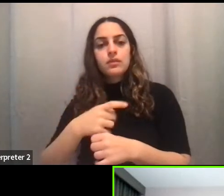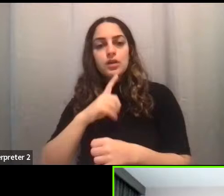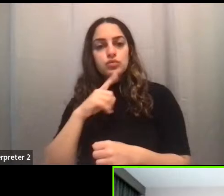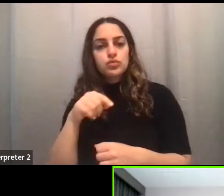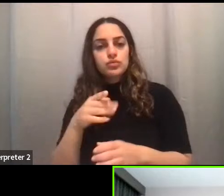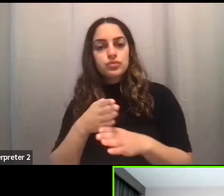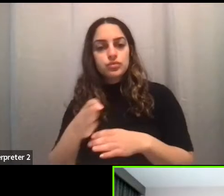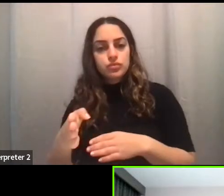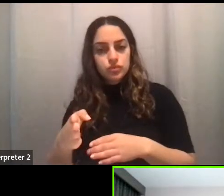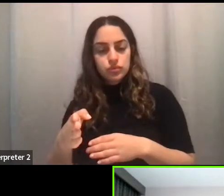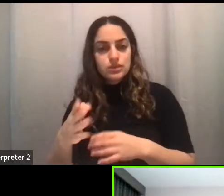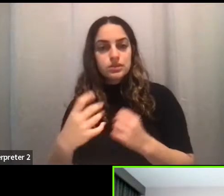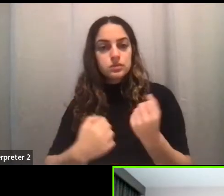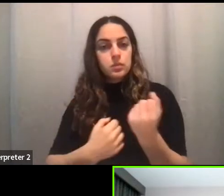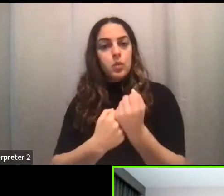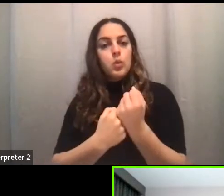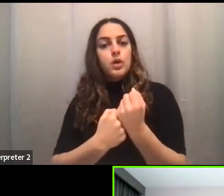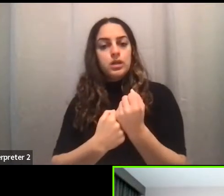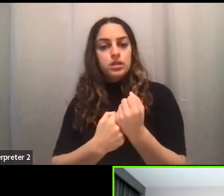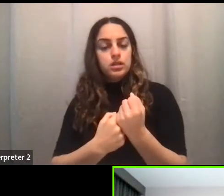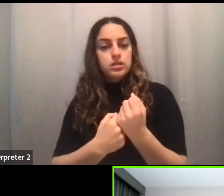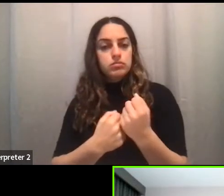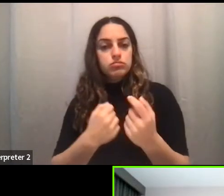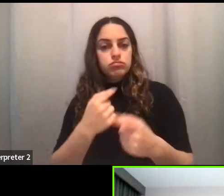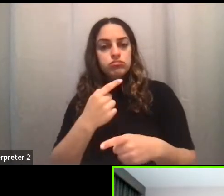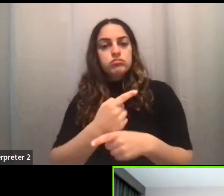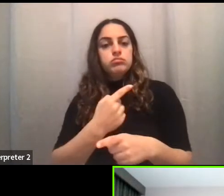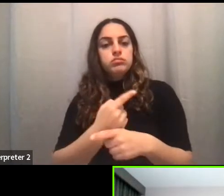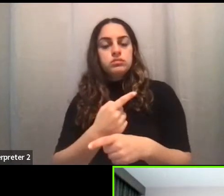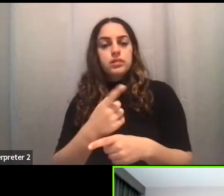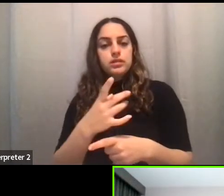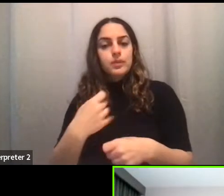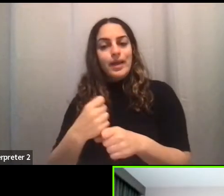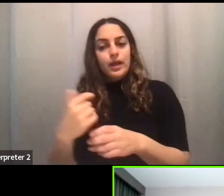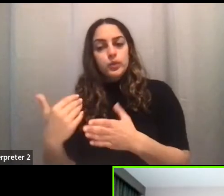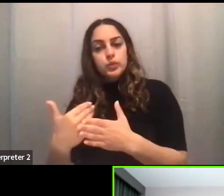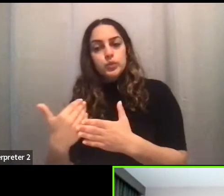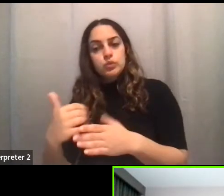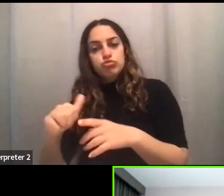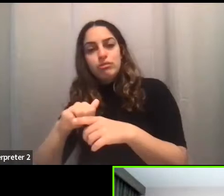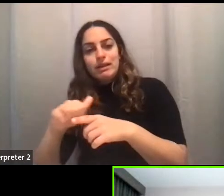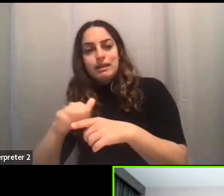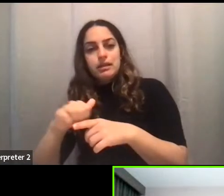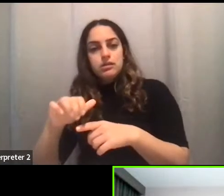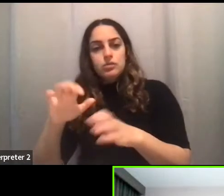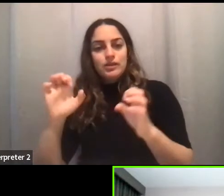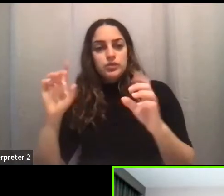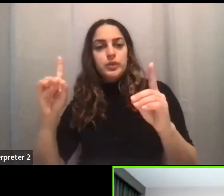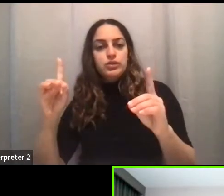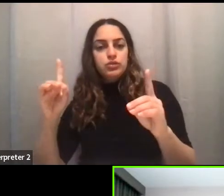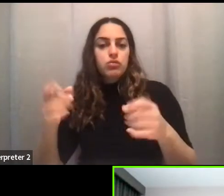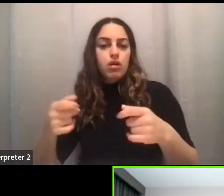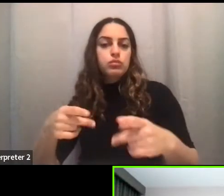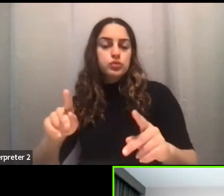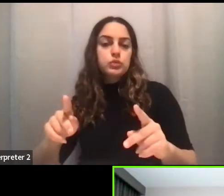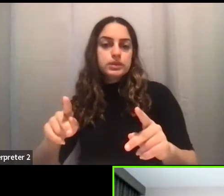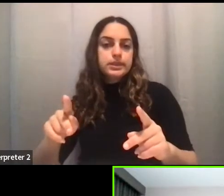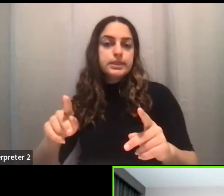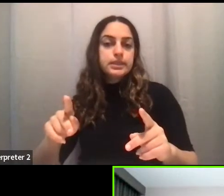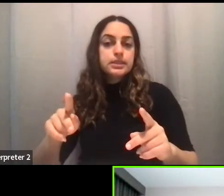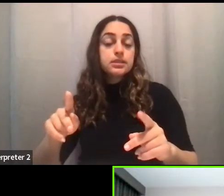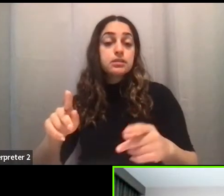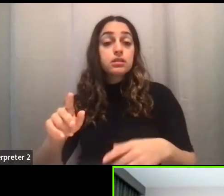adequately supported in creating new uh training and uh educational opportunities as i've said